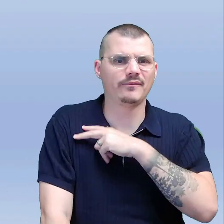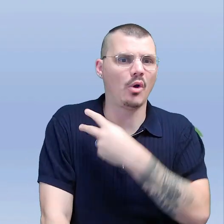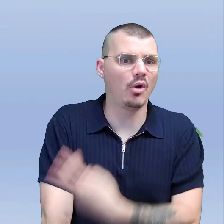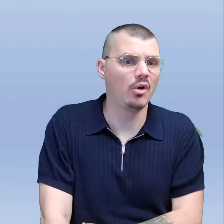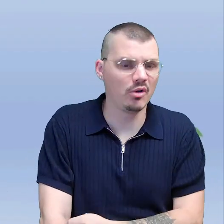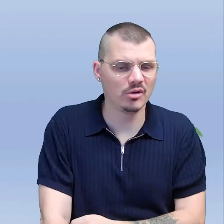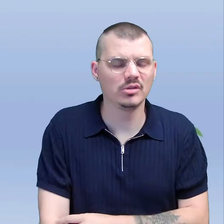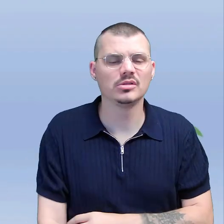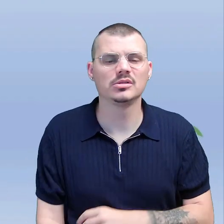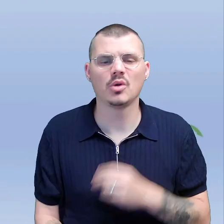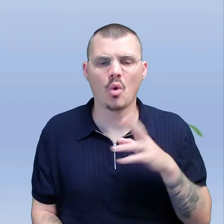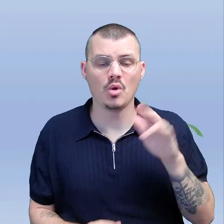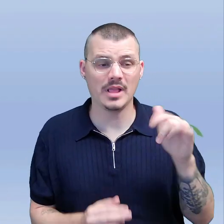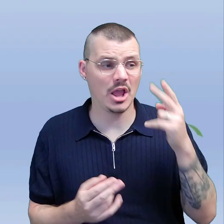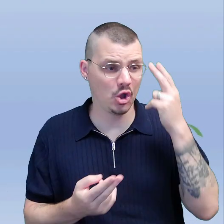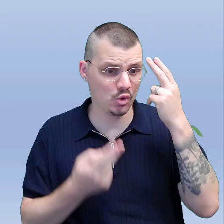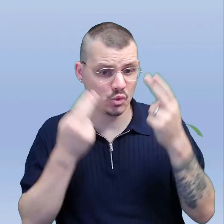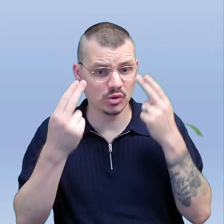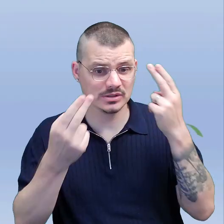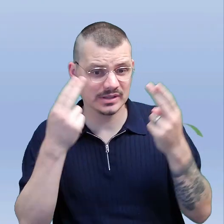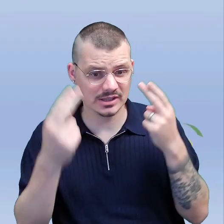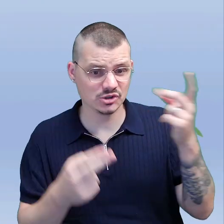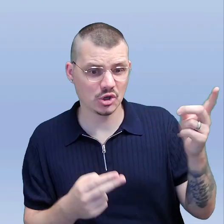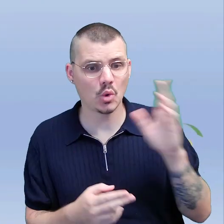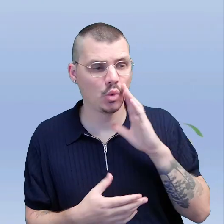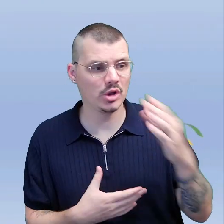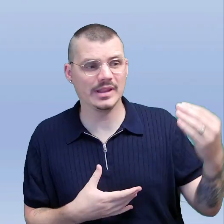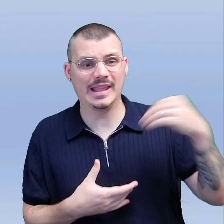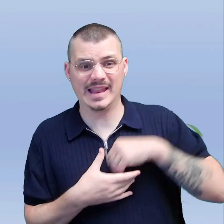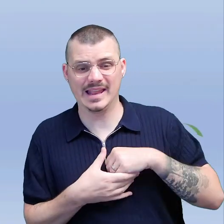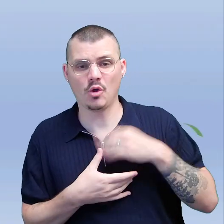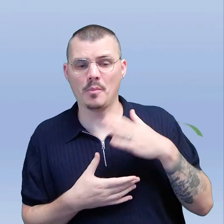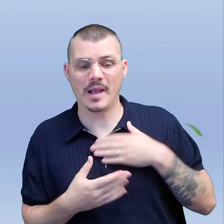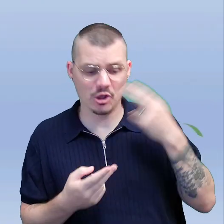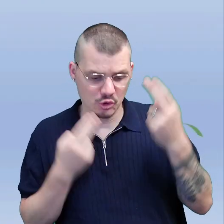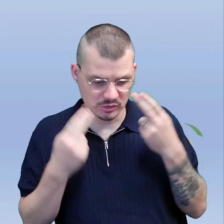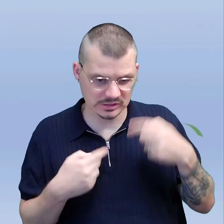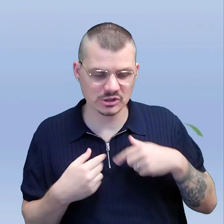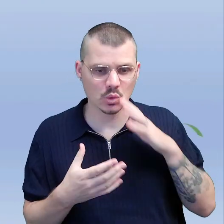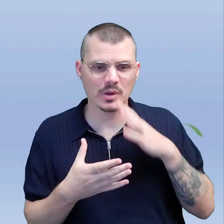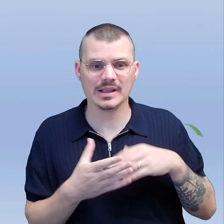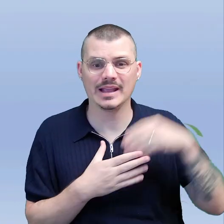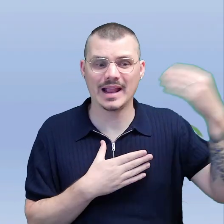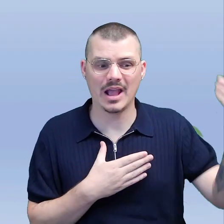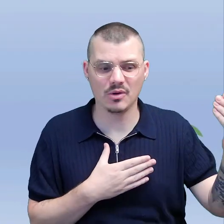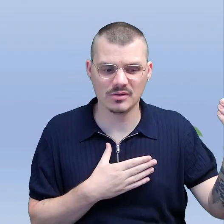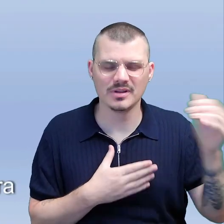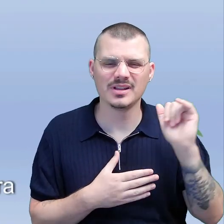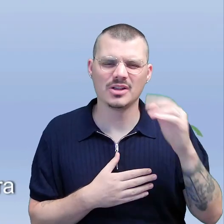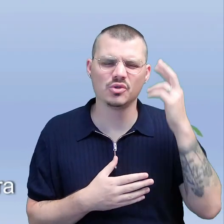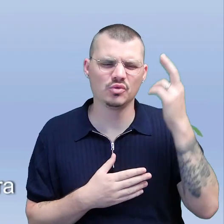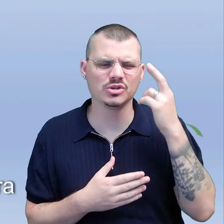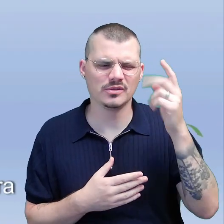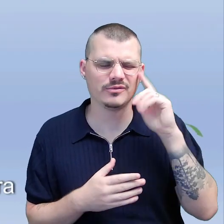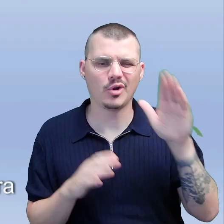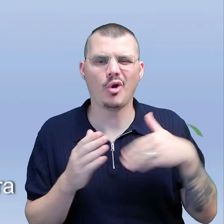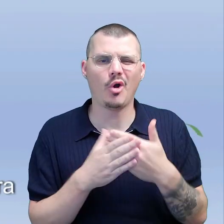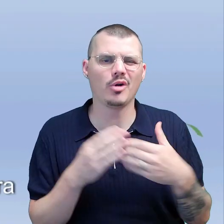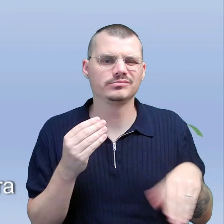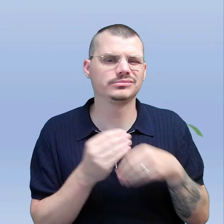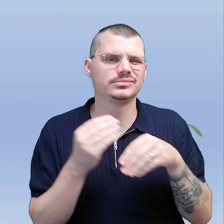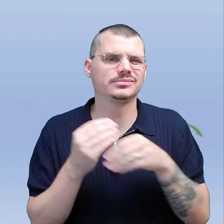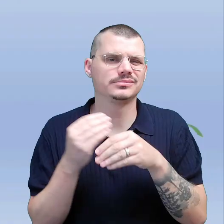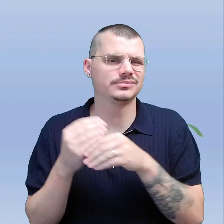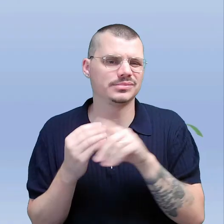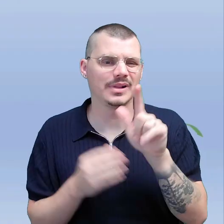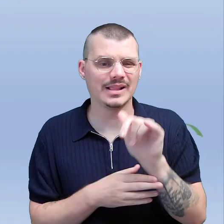would drop off, or the hallucinations would get out or get in. And that was the reason for all the